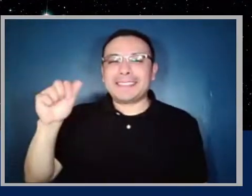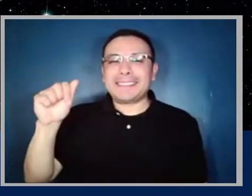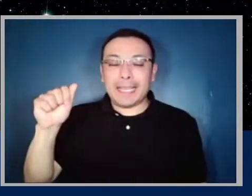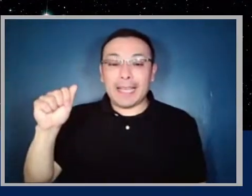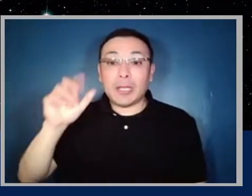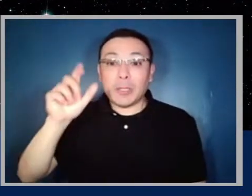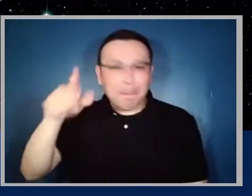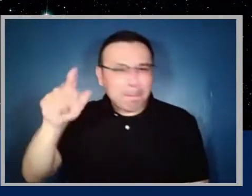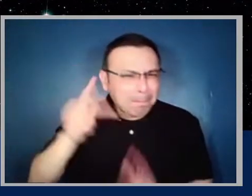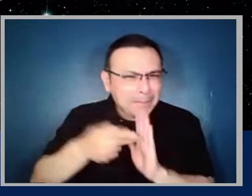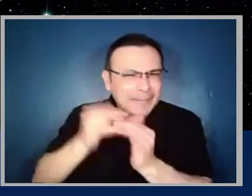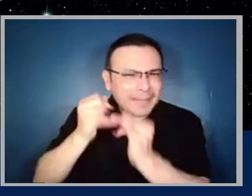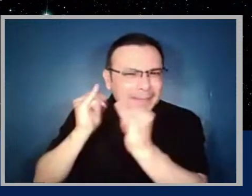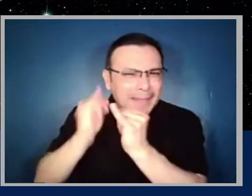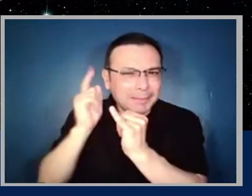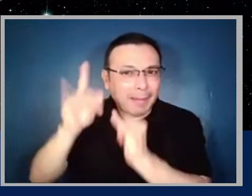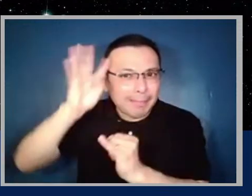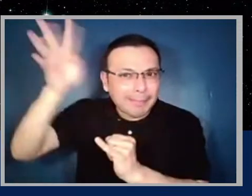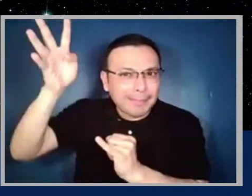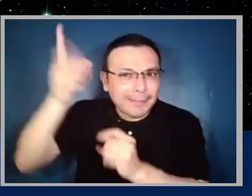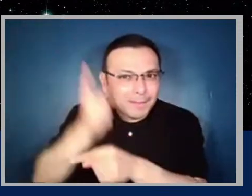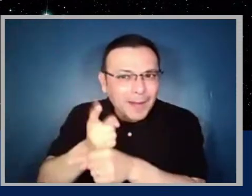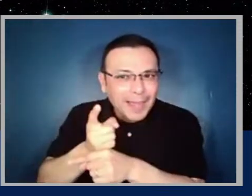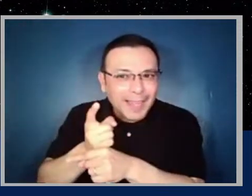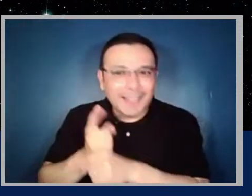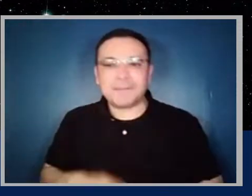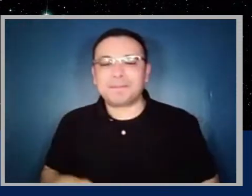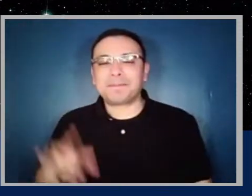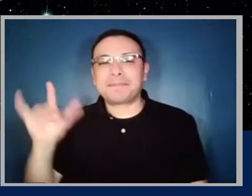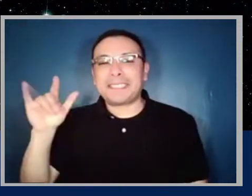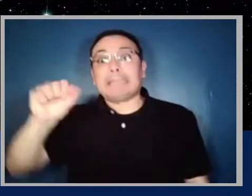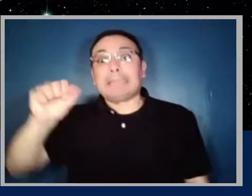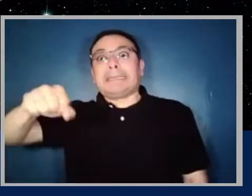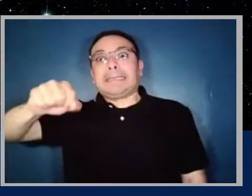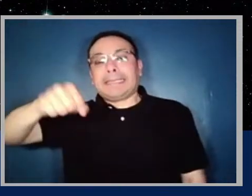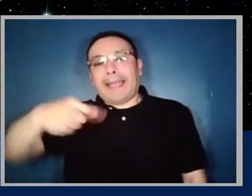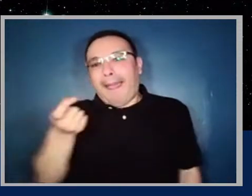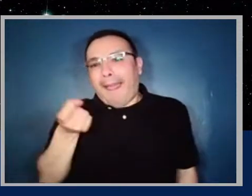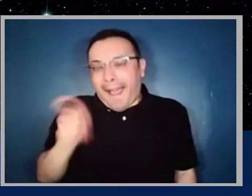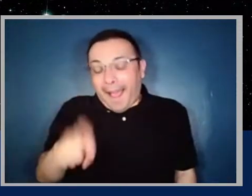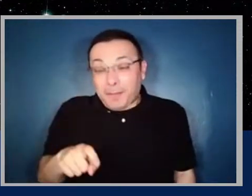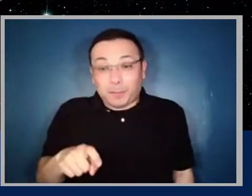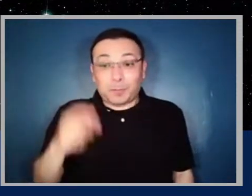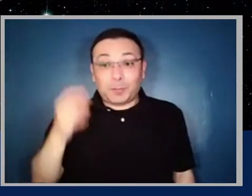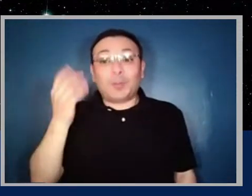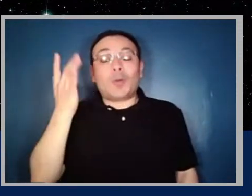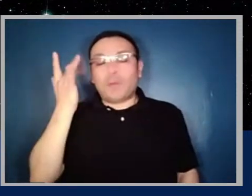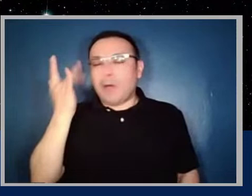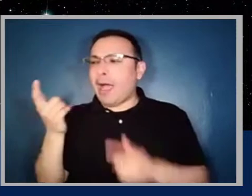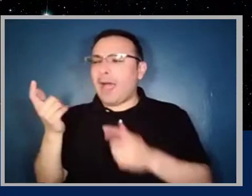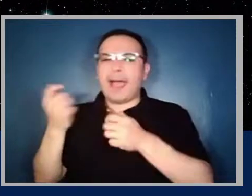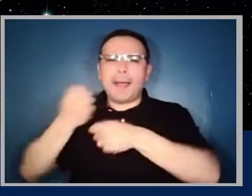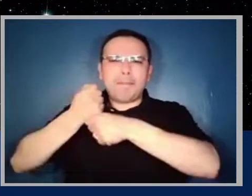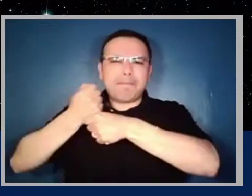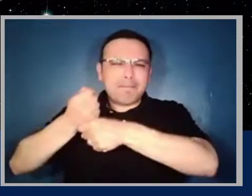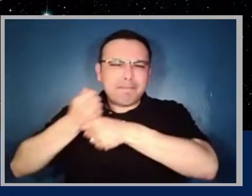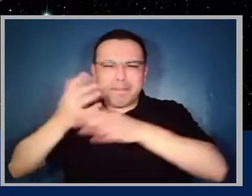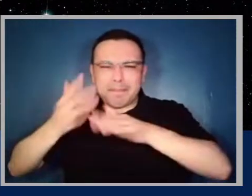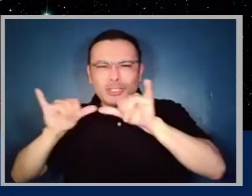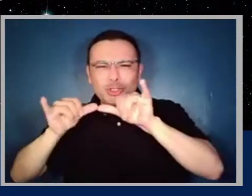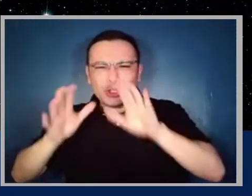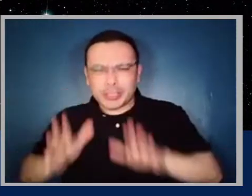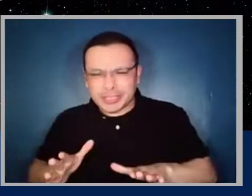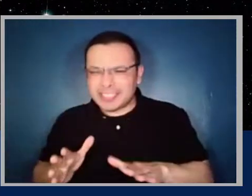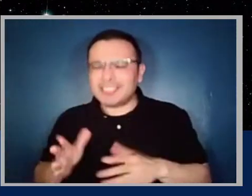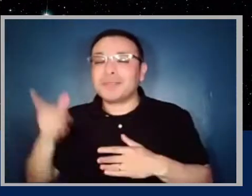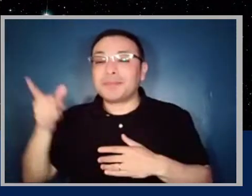fabricating it and putting it together, one of our project engineers and managers, this amazing guy who was in charge